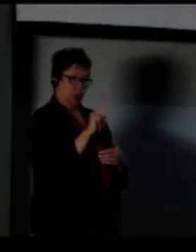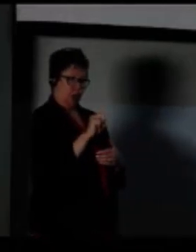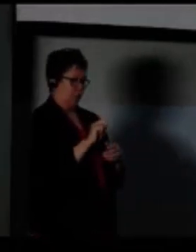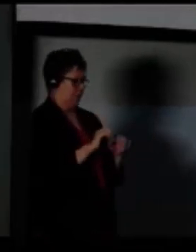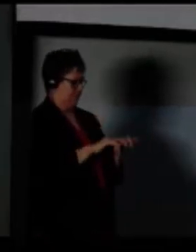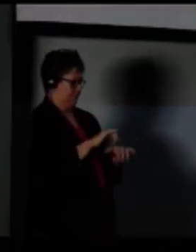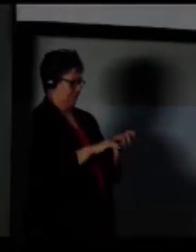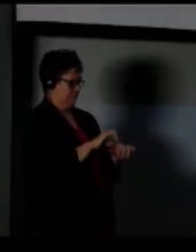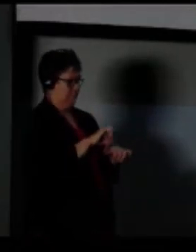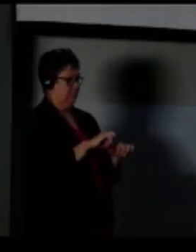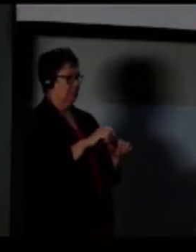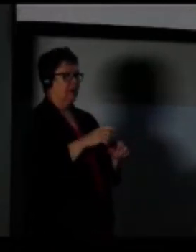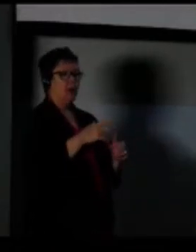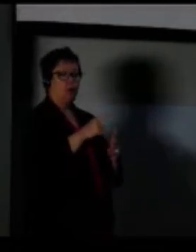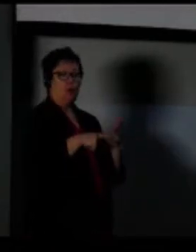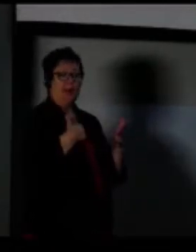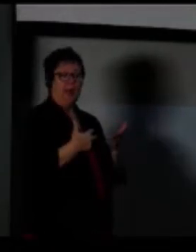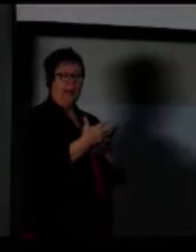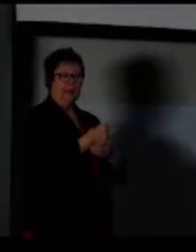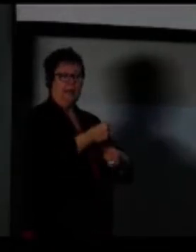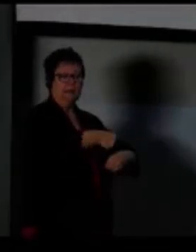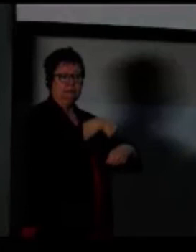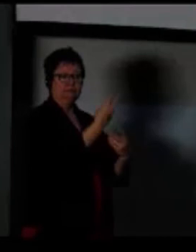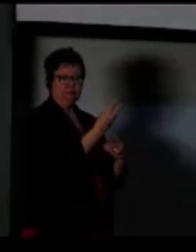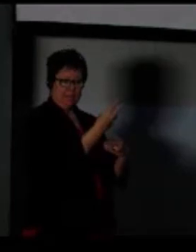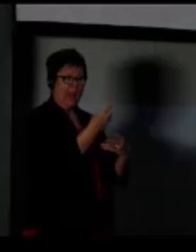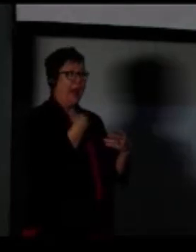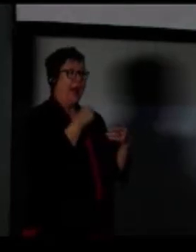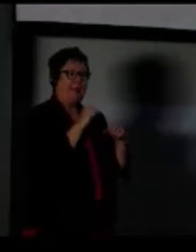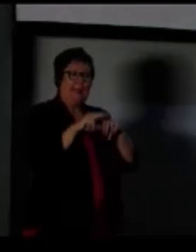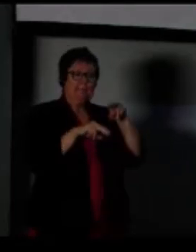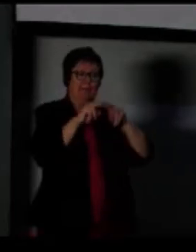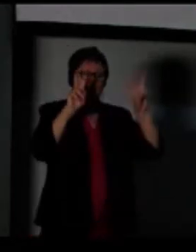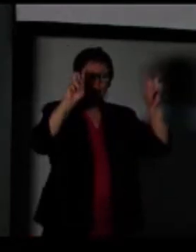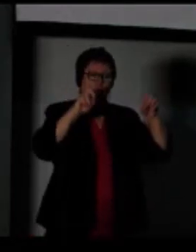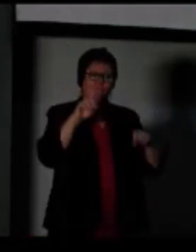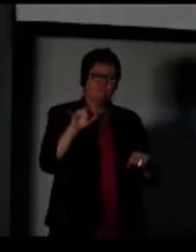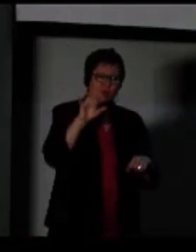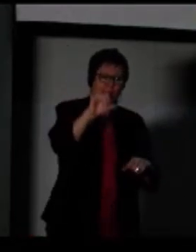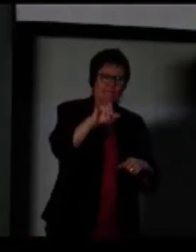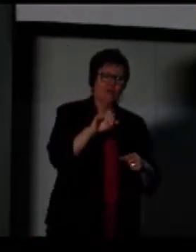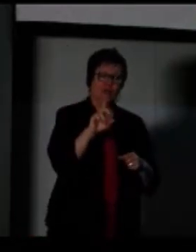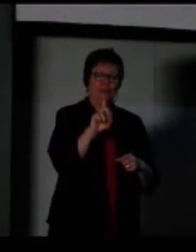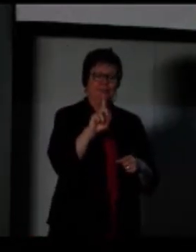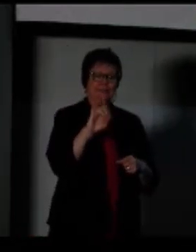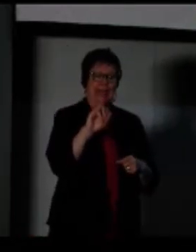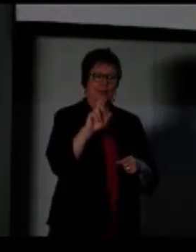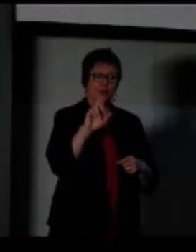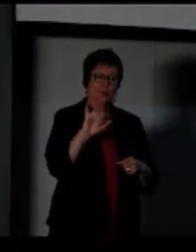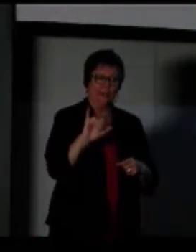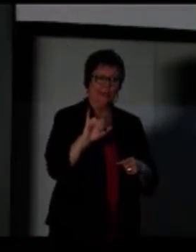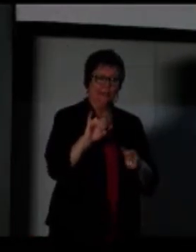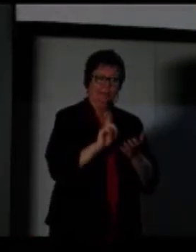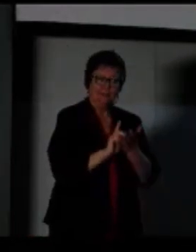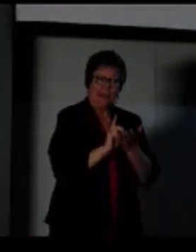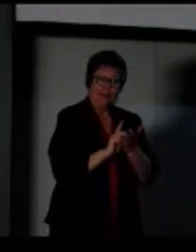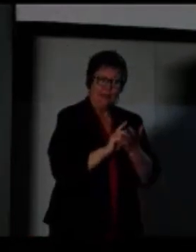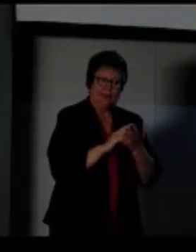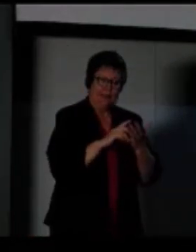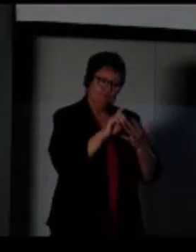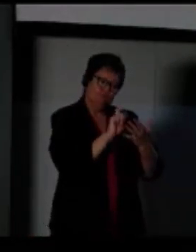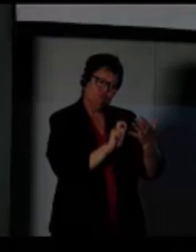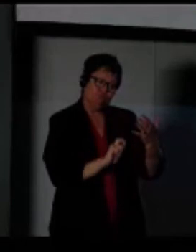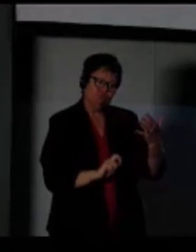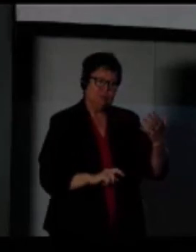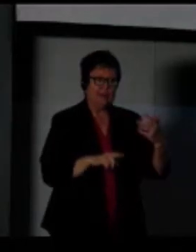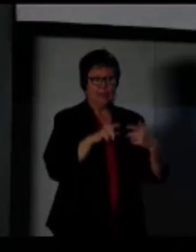then this visitor has the ability to build a forever diary of their visit. If you actually create an account, you can do it